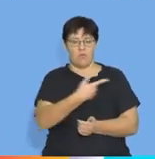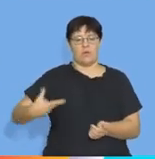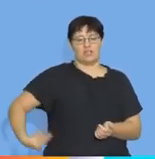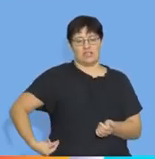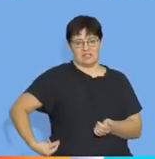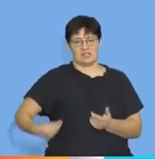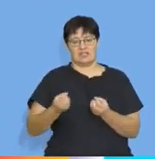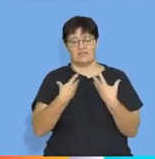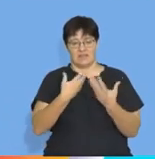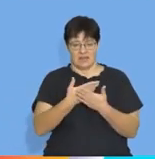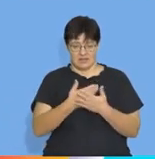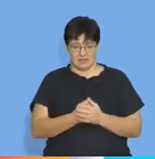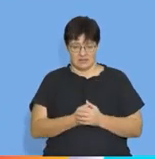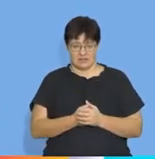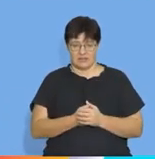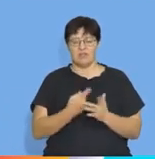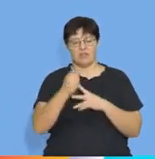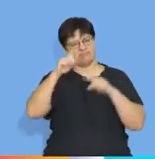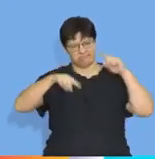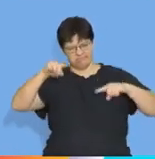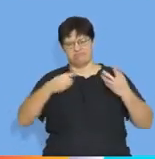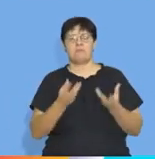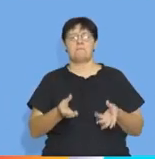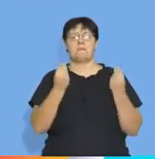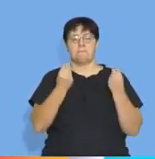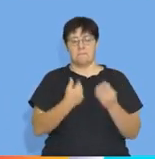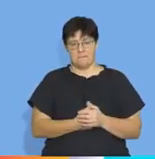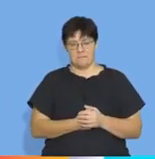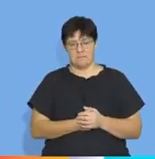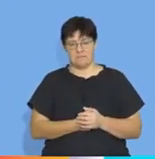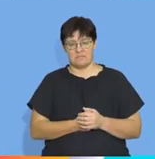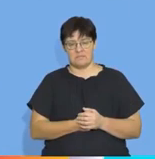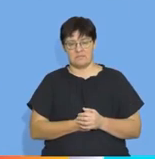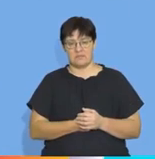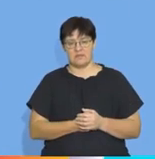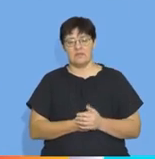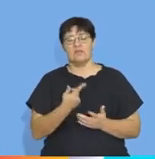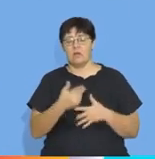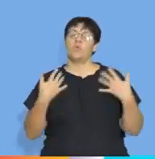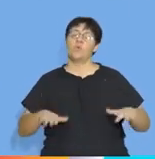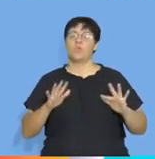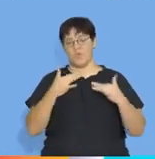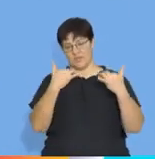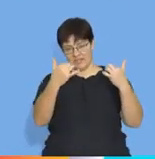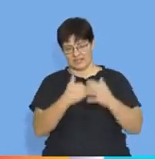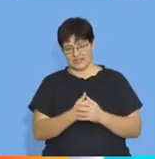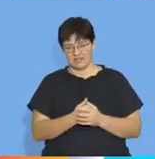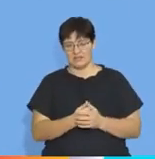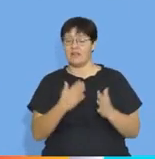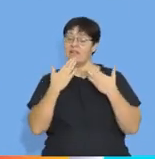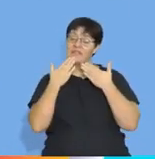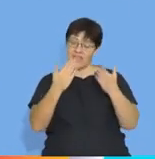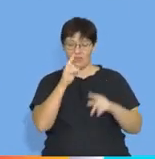terms of implants and injections that could be given. So there are various different methods of contraceptives that are available. You guys have been a